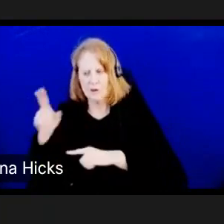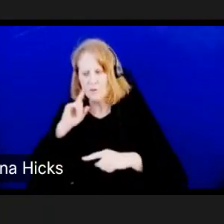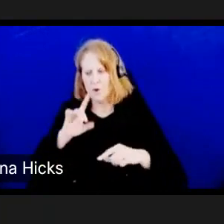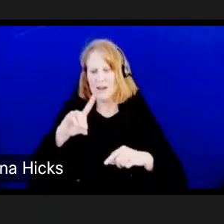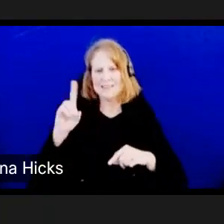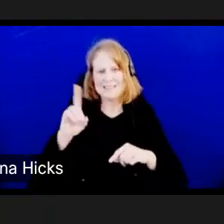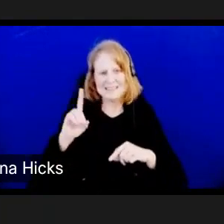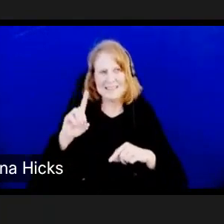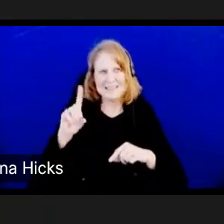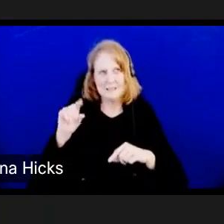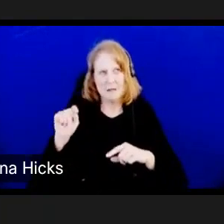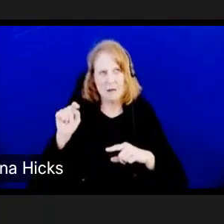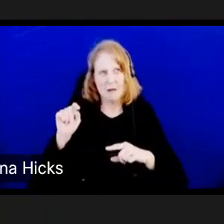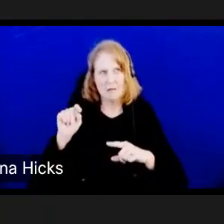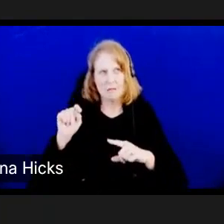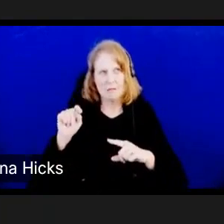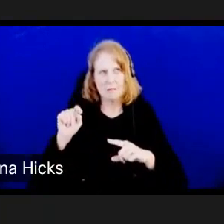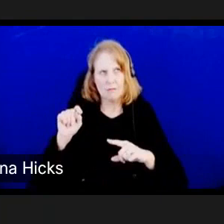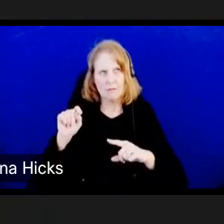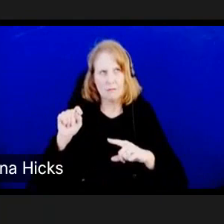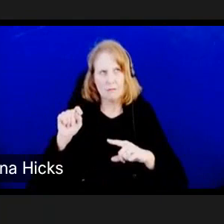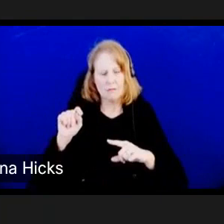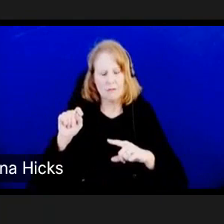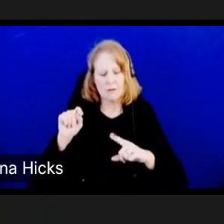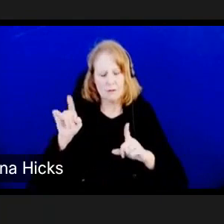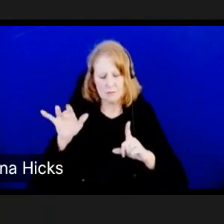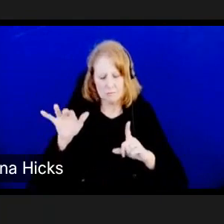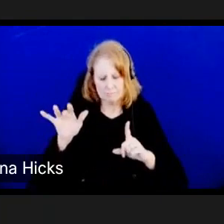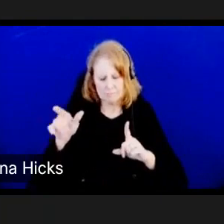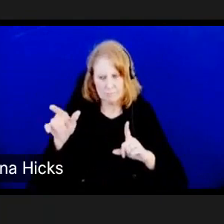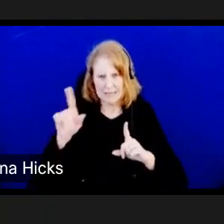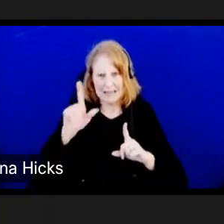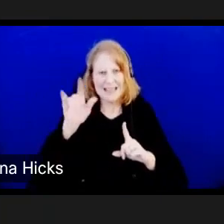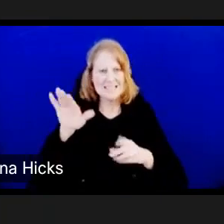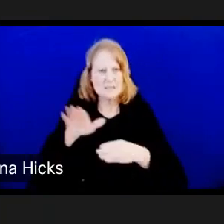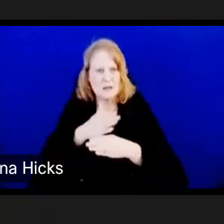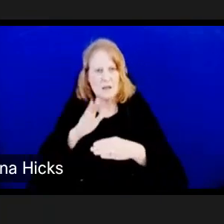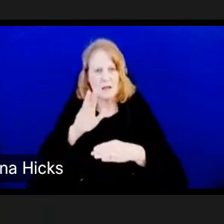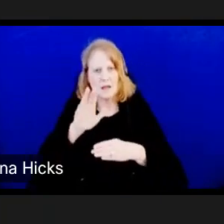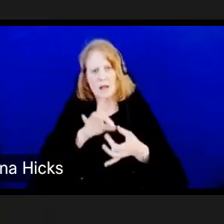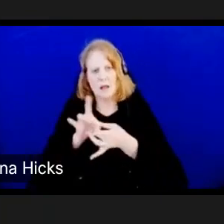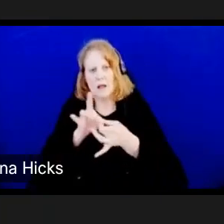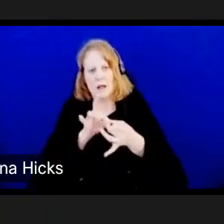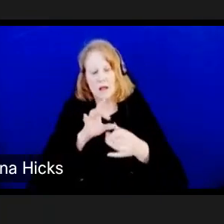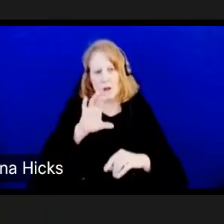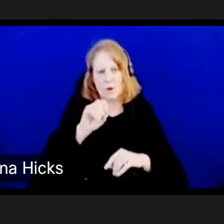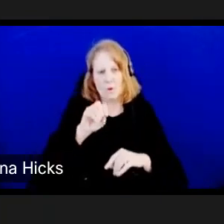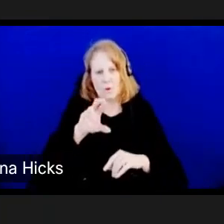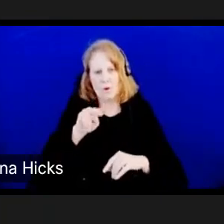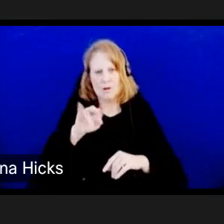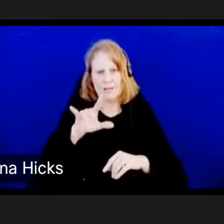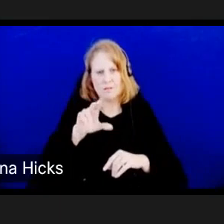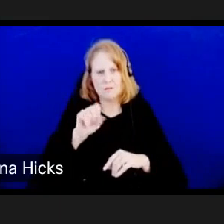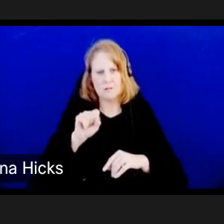community liaison, Mr. Cornelius Anderson, I think.